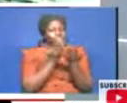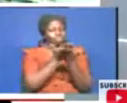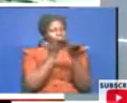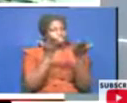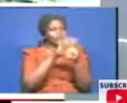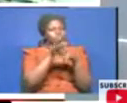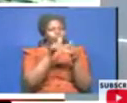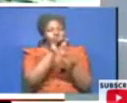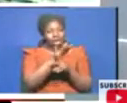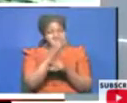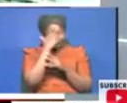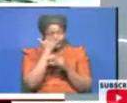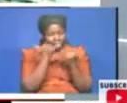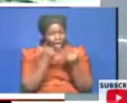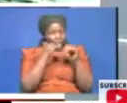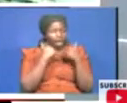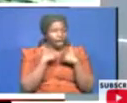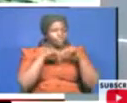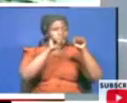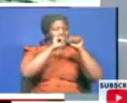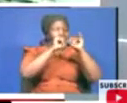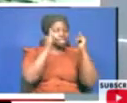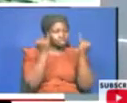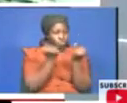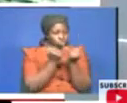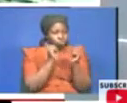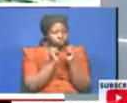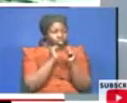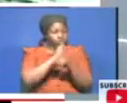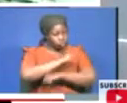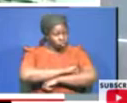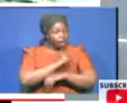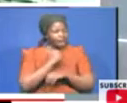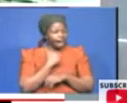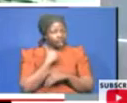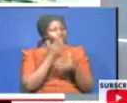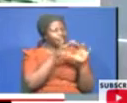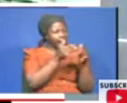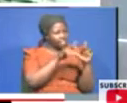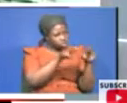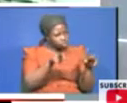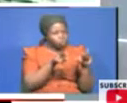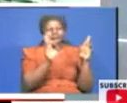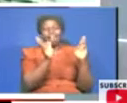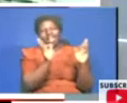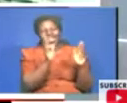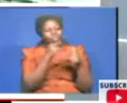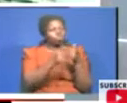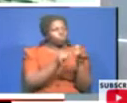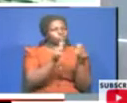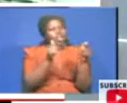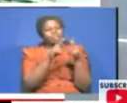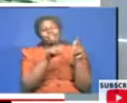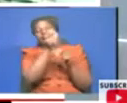having institutions that have the infrastructure ready, like yours, up and running. But then the flip side is we have